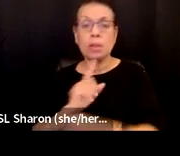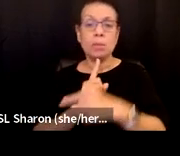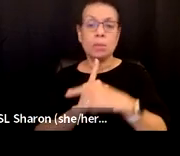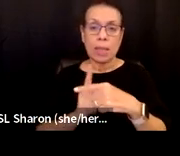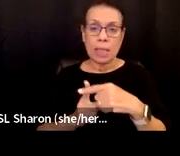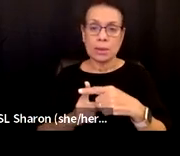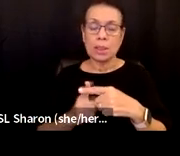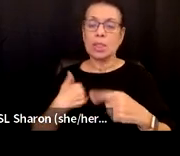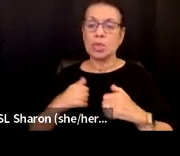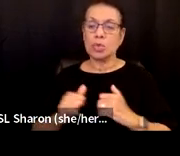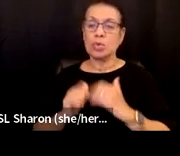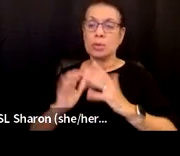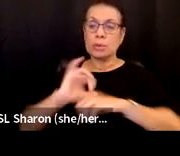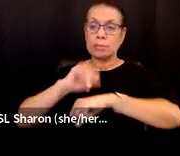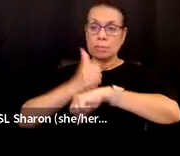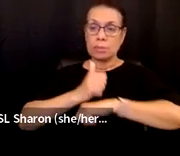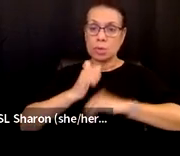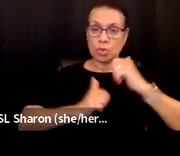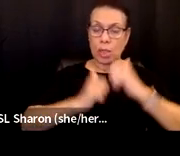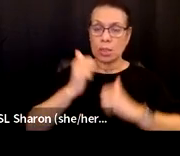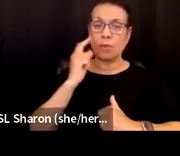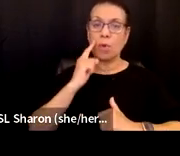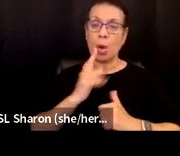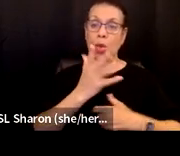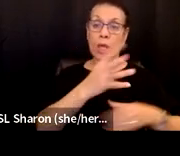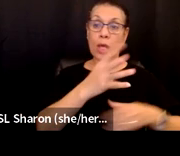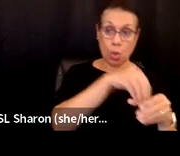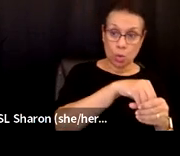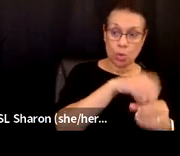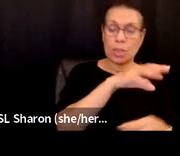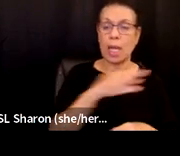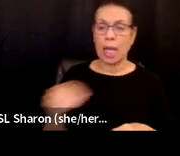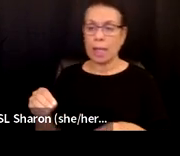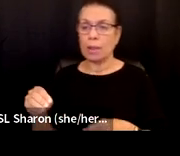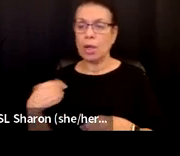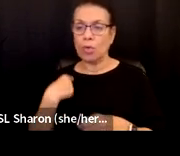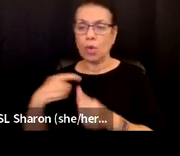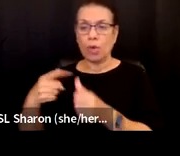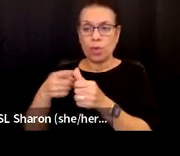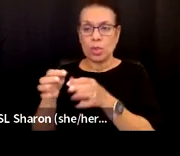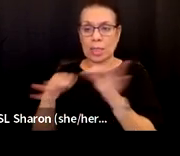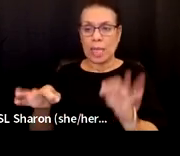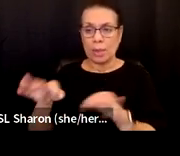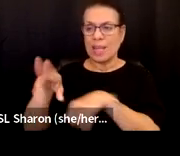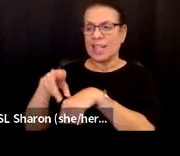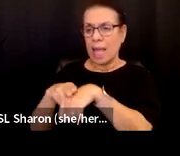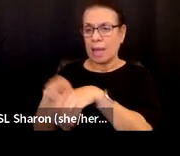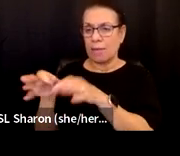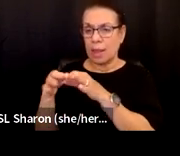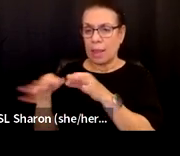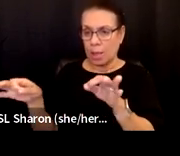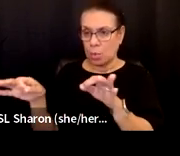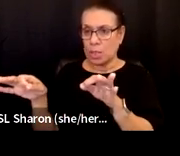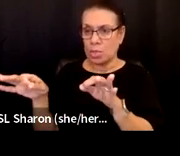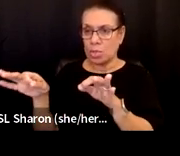infrastructure particularly for both inclusion and for native language instruction for many years to come